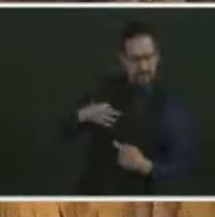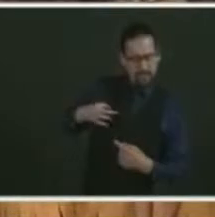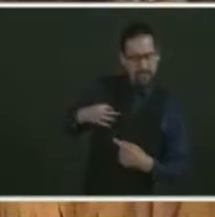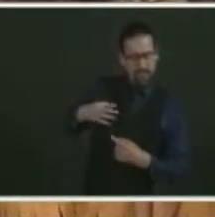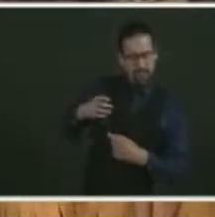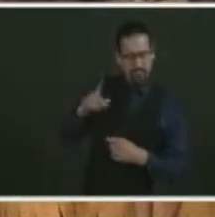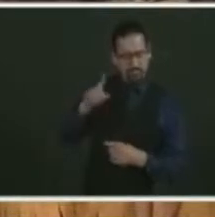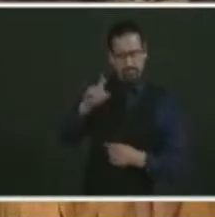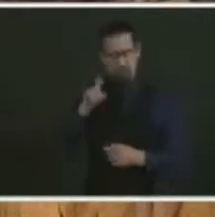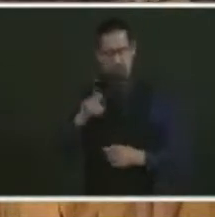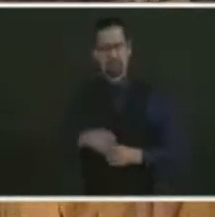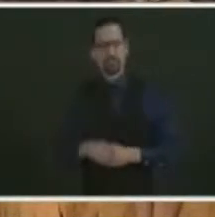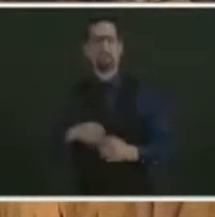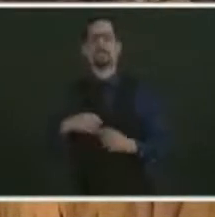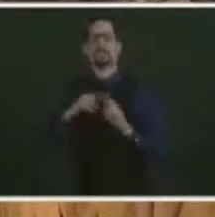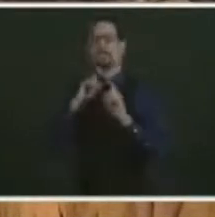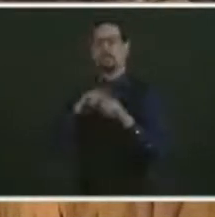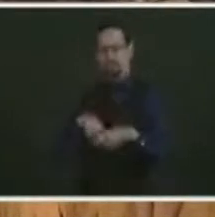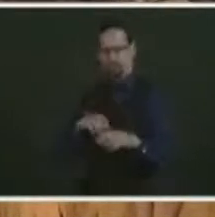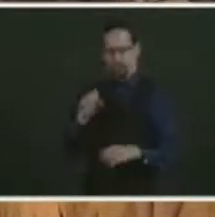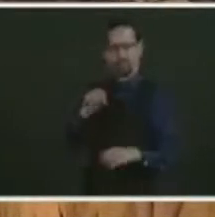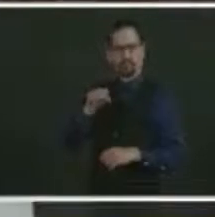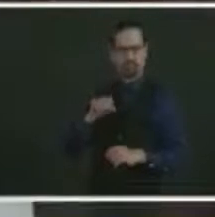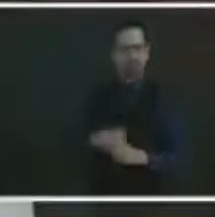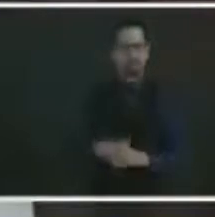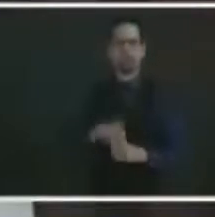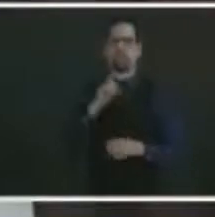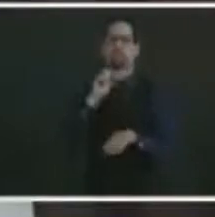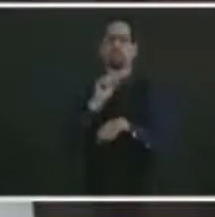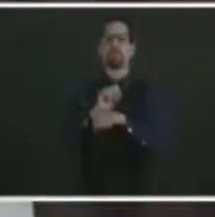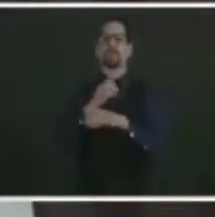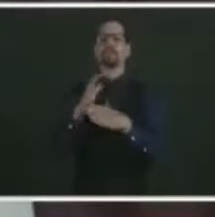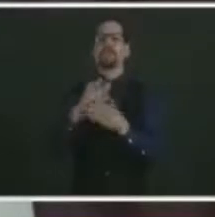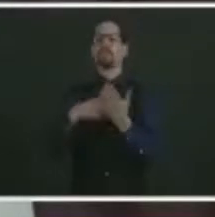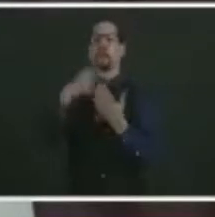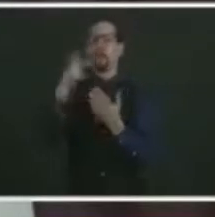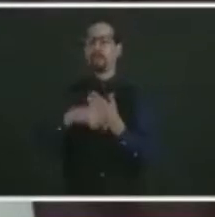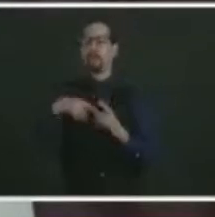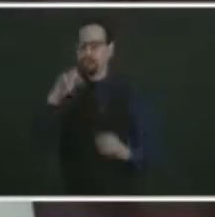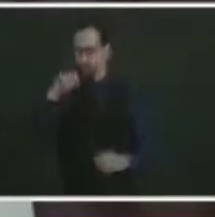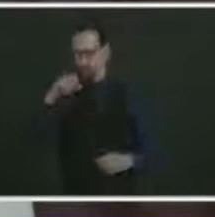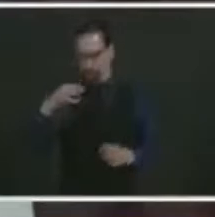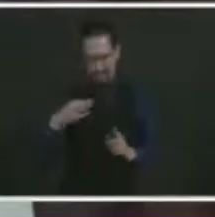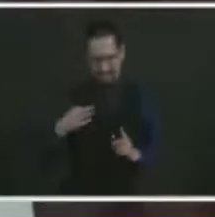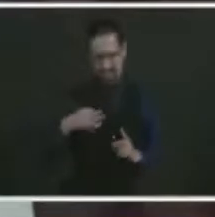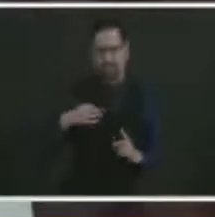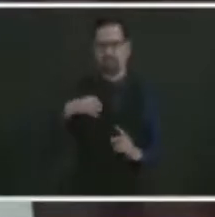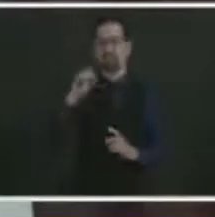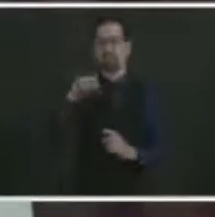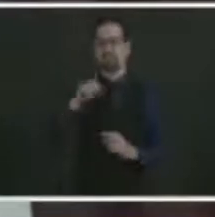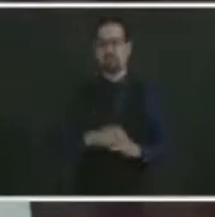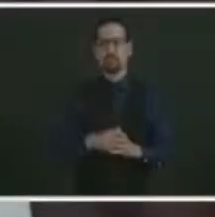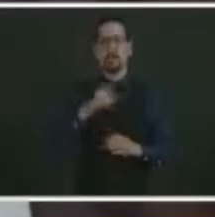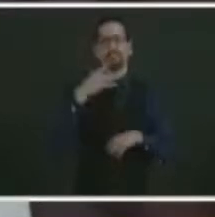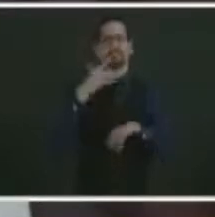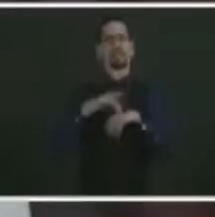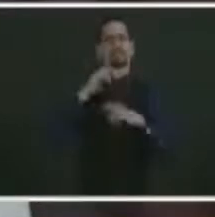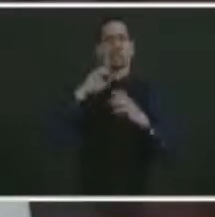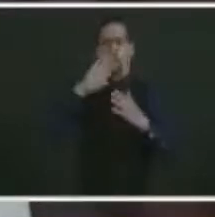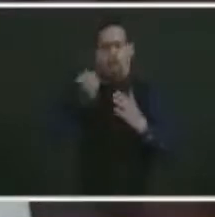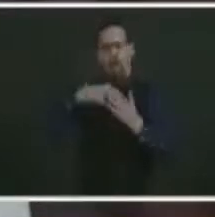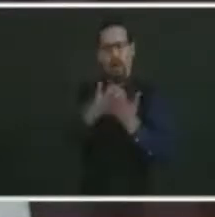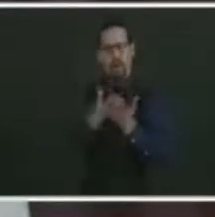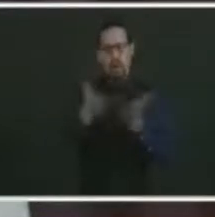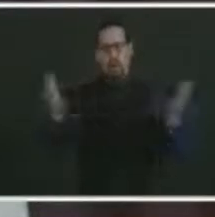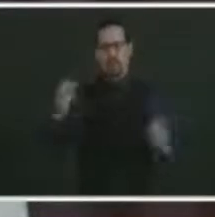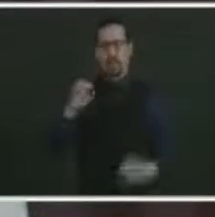So the work share program is voluntary. It's available to all executive branch employees, union and